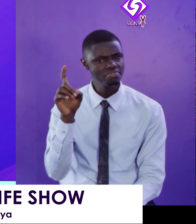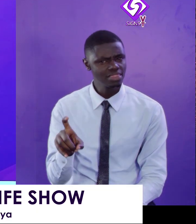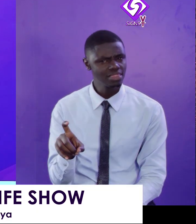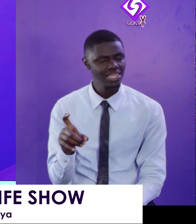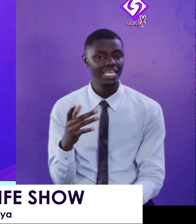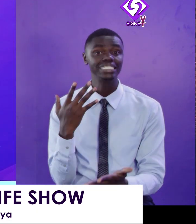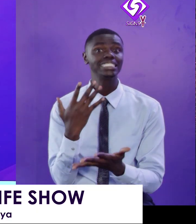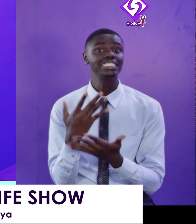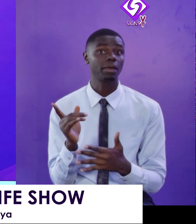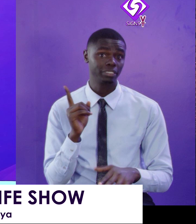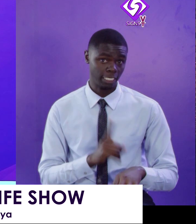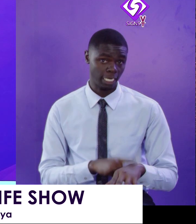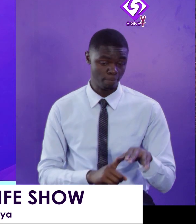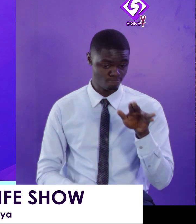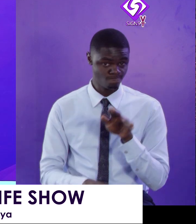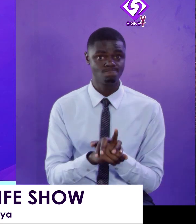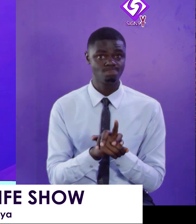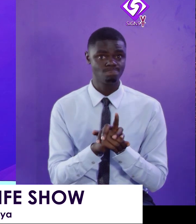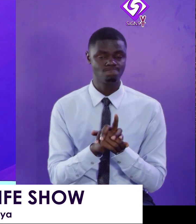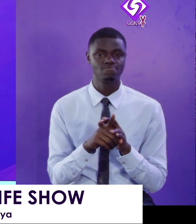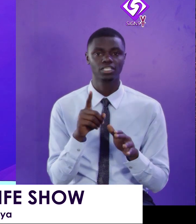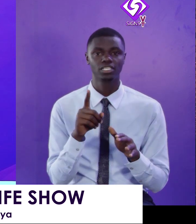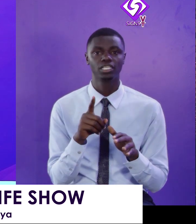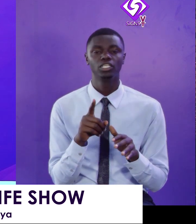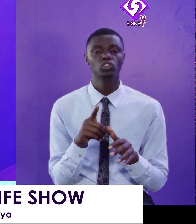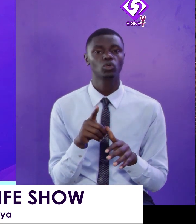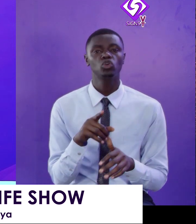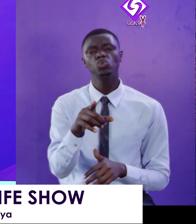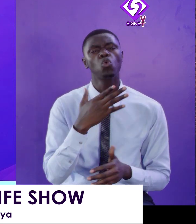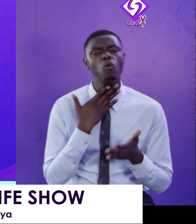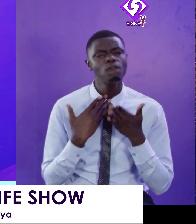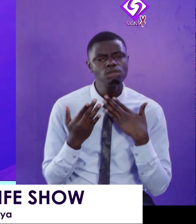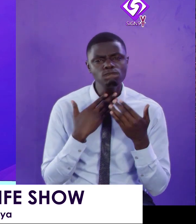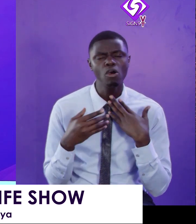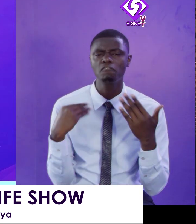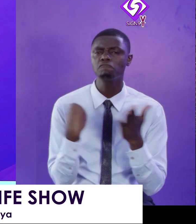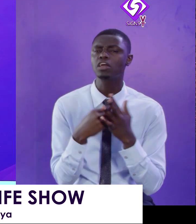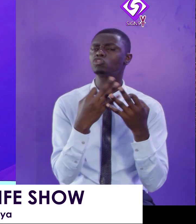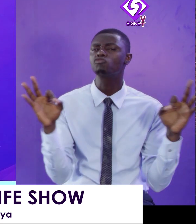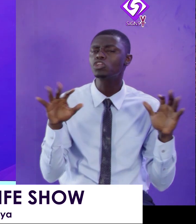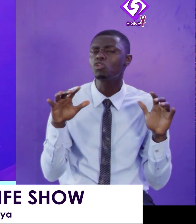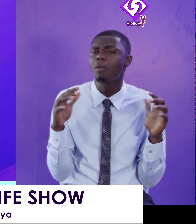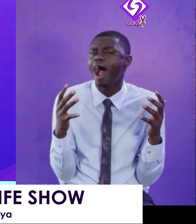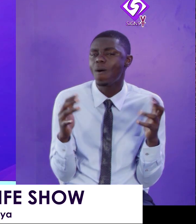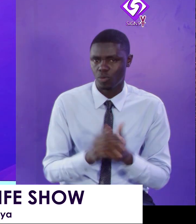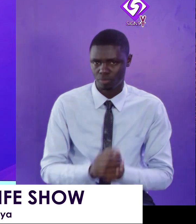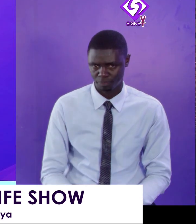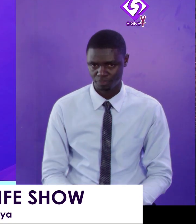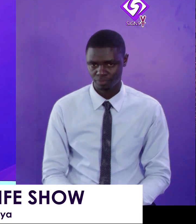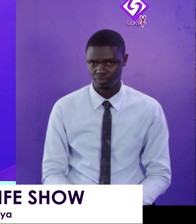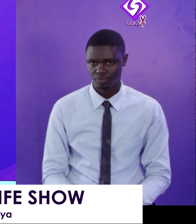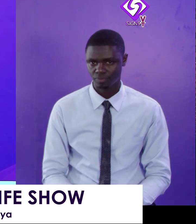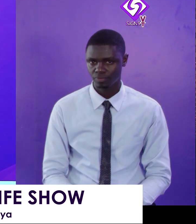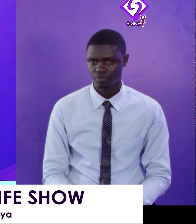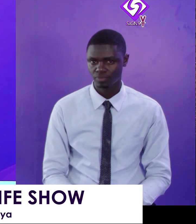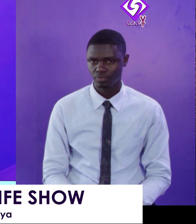only comes when you desire it. How much do you desire independence financially? How much? Did you ever